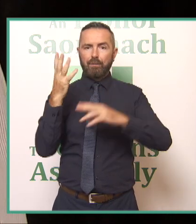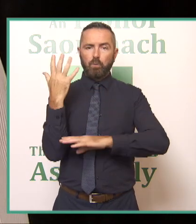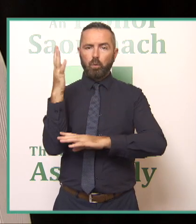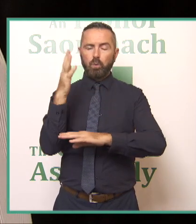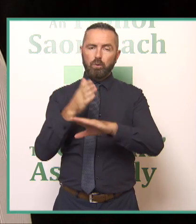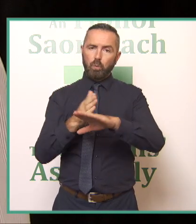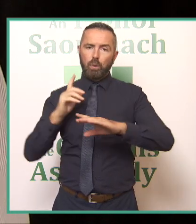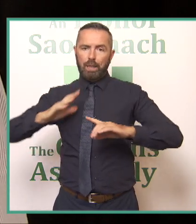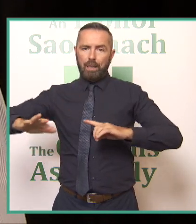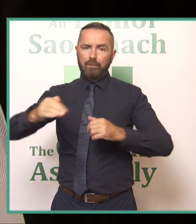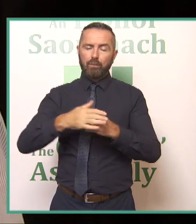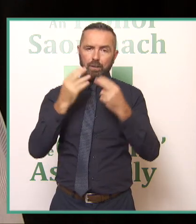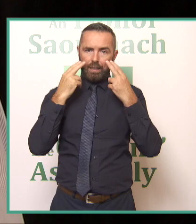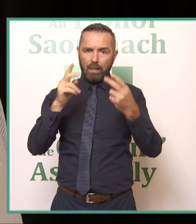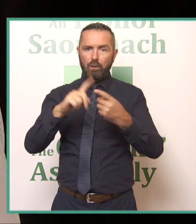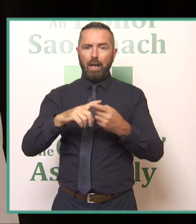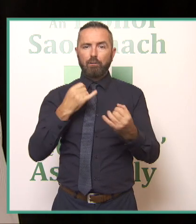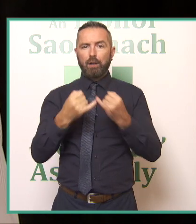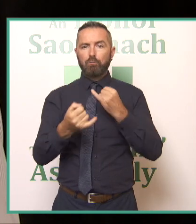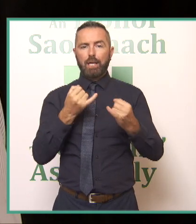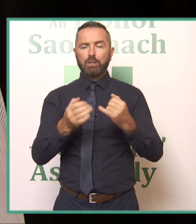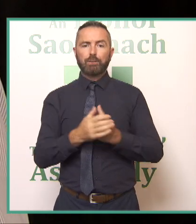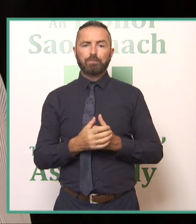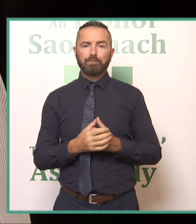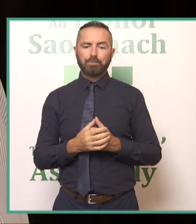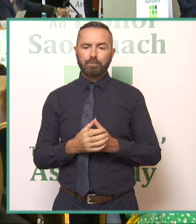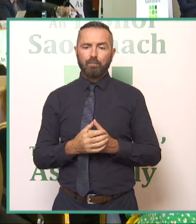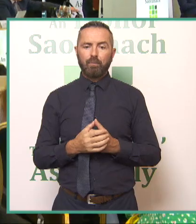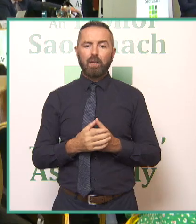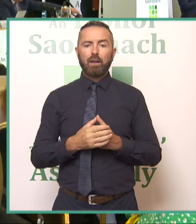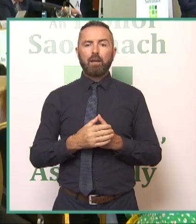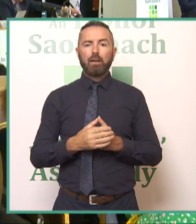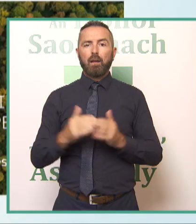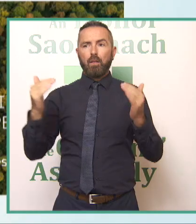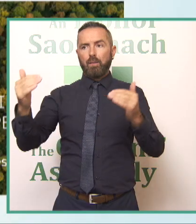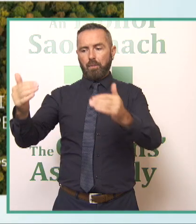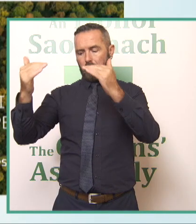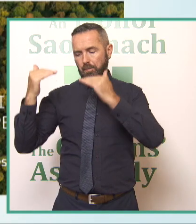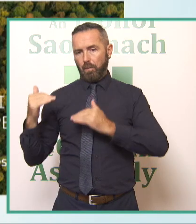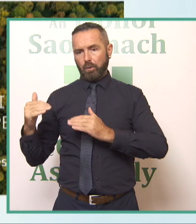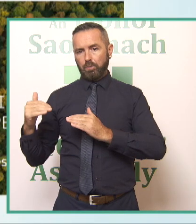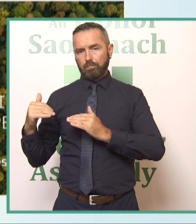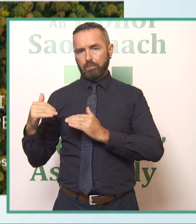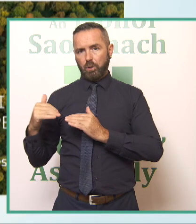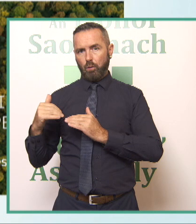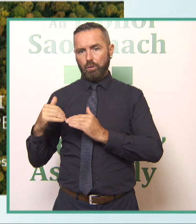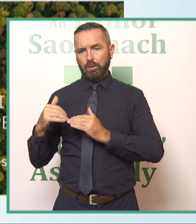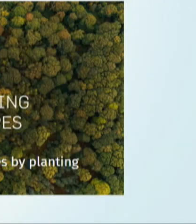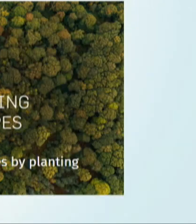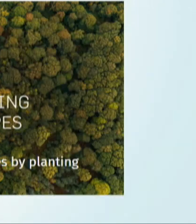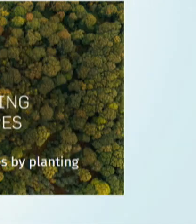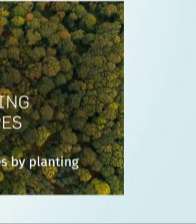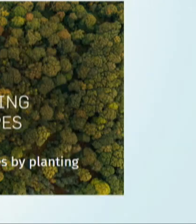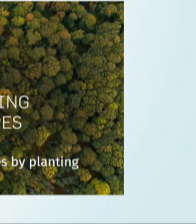for recreation. And finally, in the bottom right, this is linked as well to what Richard was talking about in terms of creating